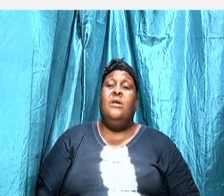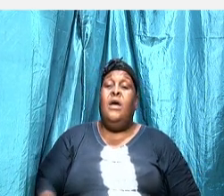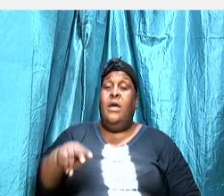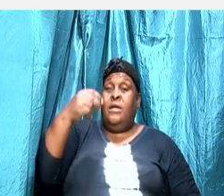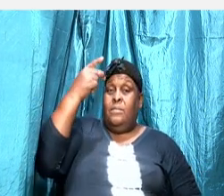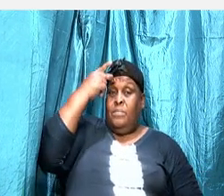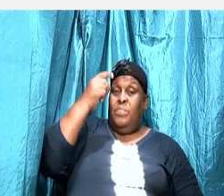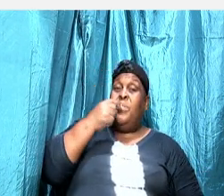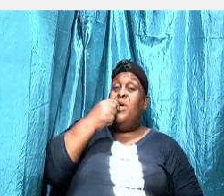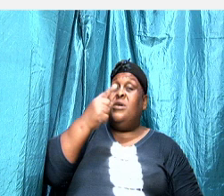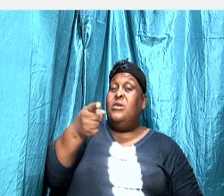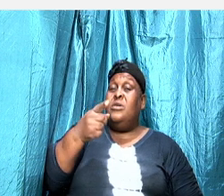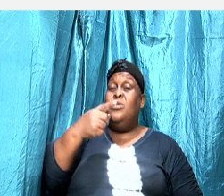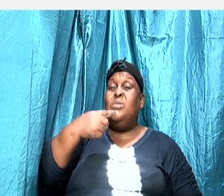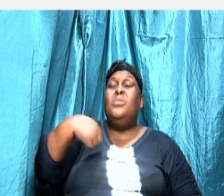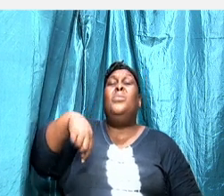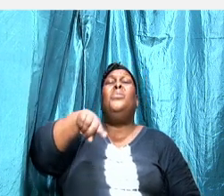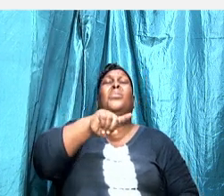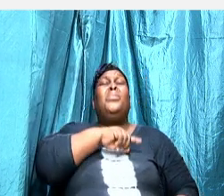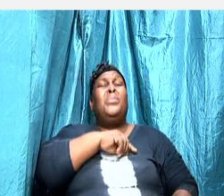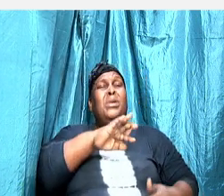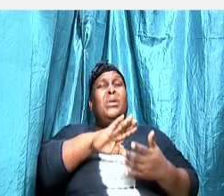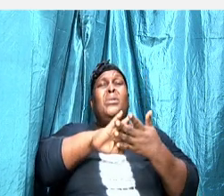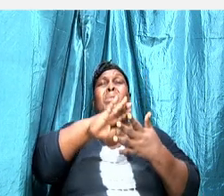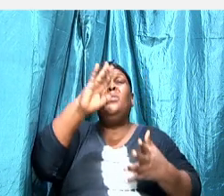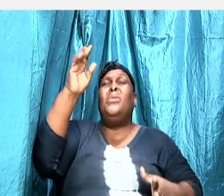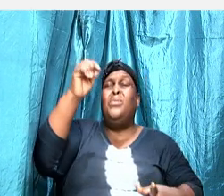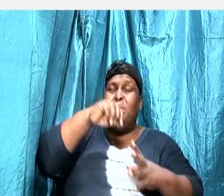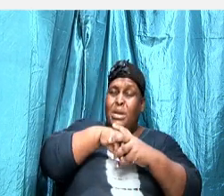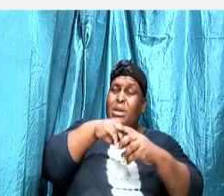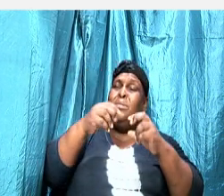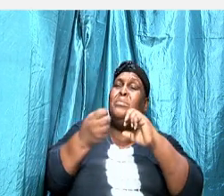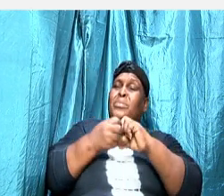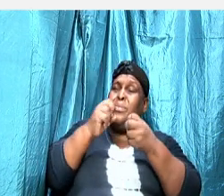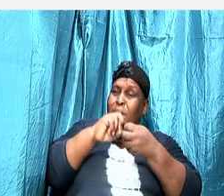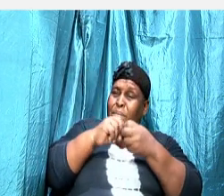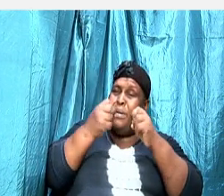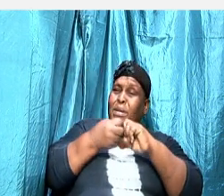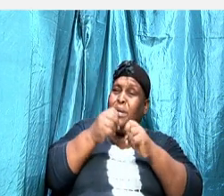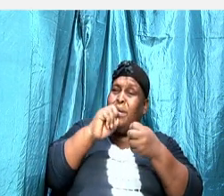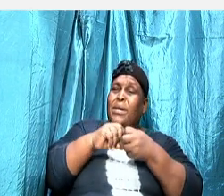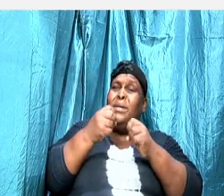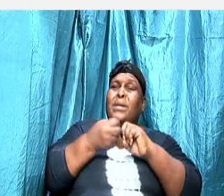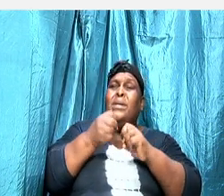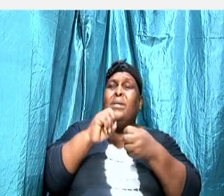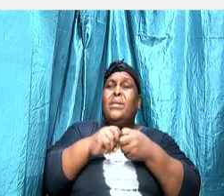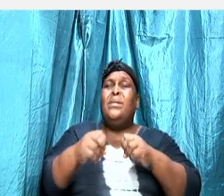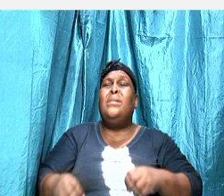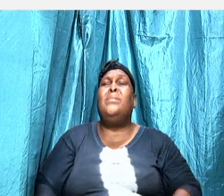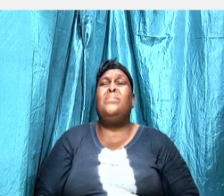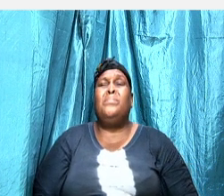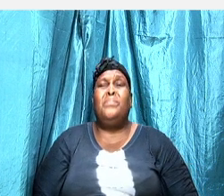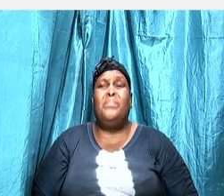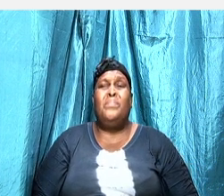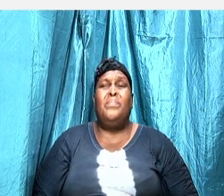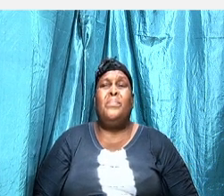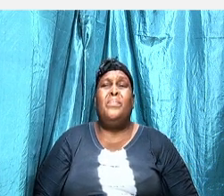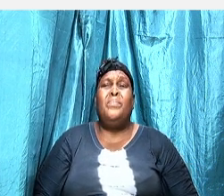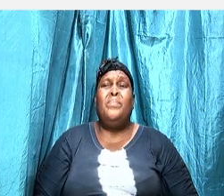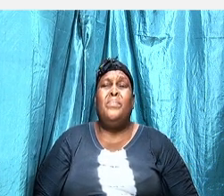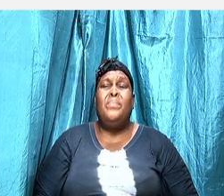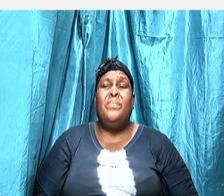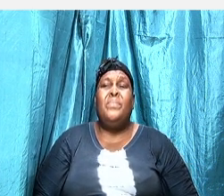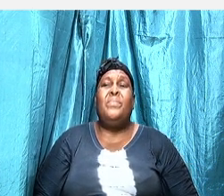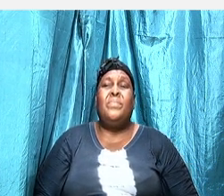says, we glory in tribulation. And that word glory means he